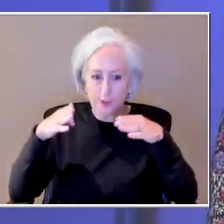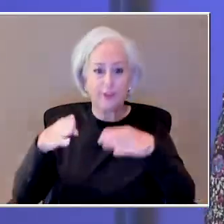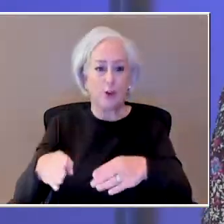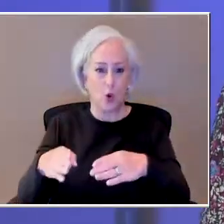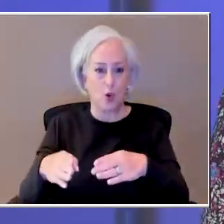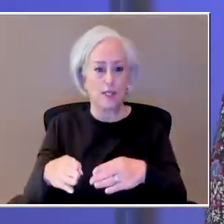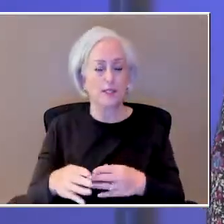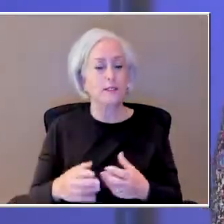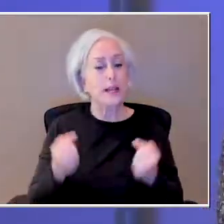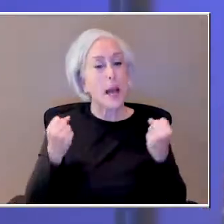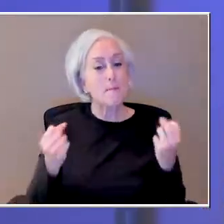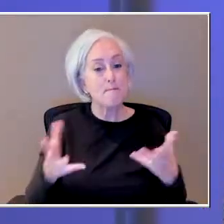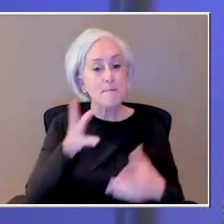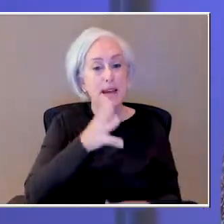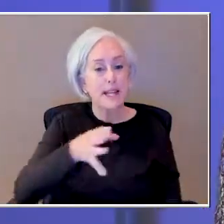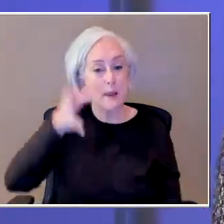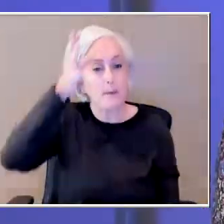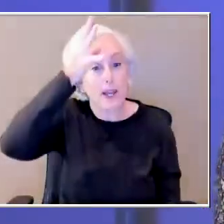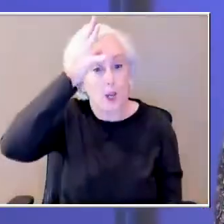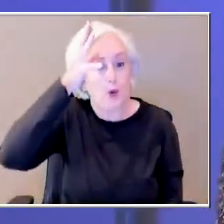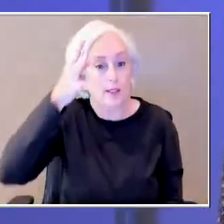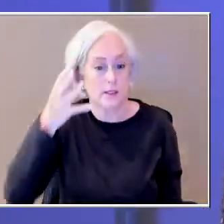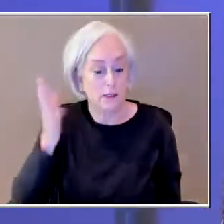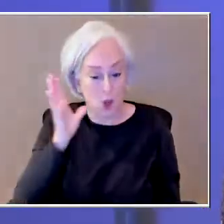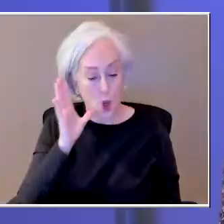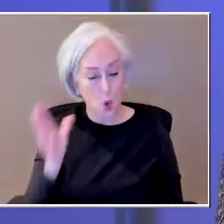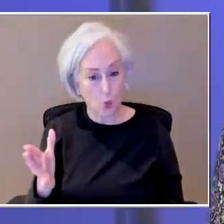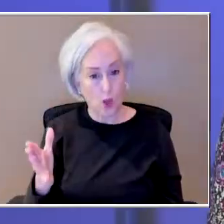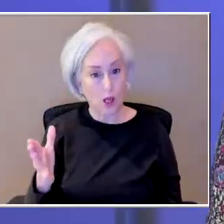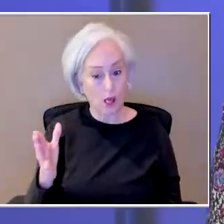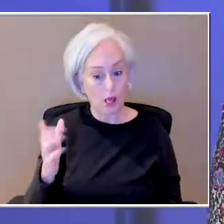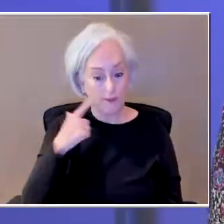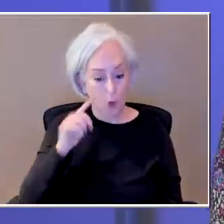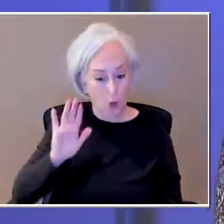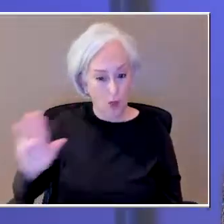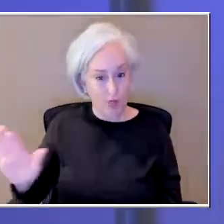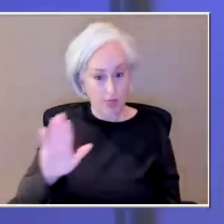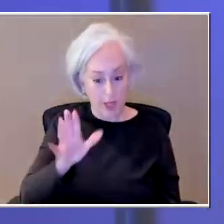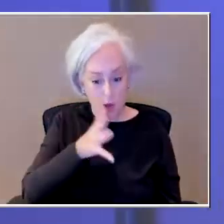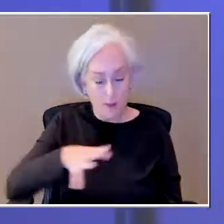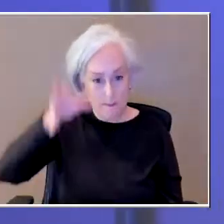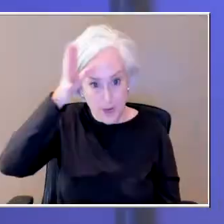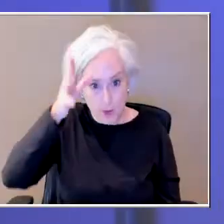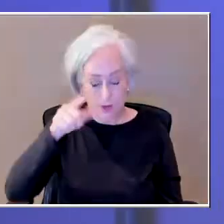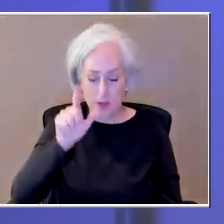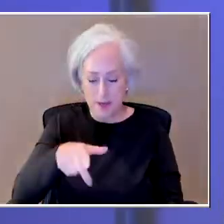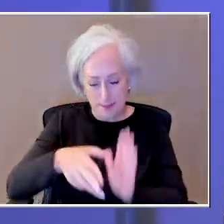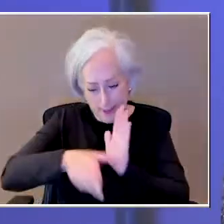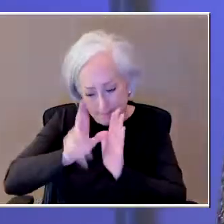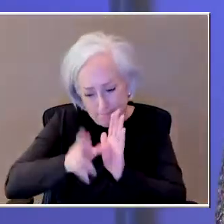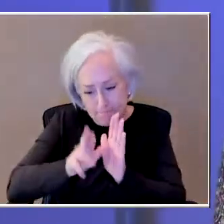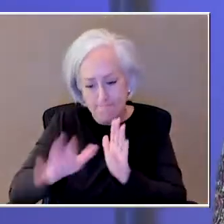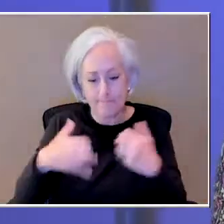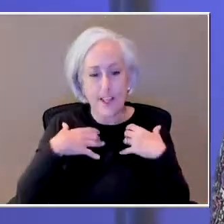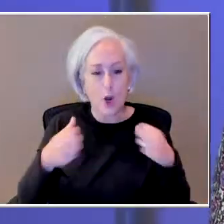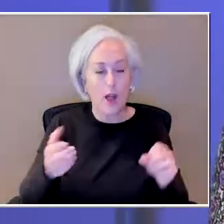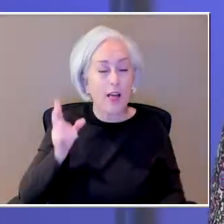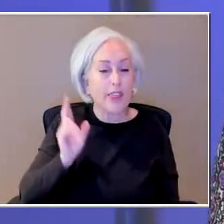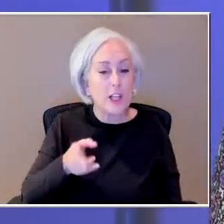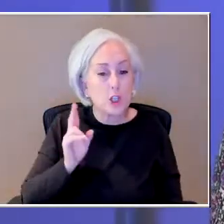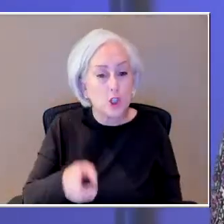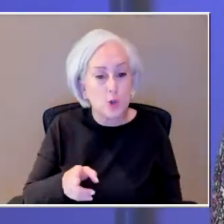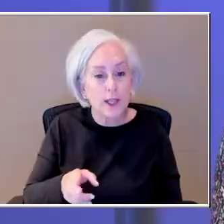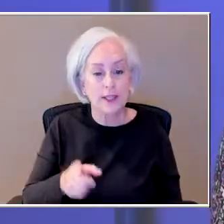parents are like that for their kids. We have to review their health history. They have to come in and